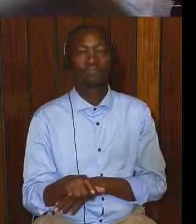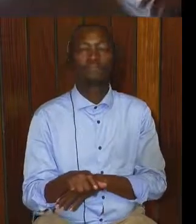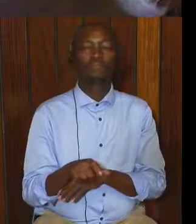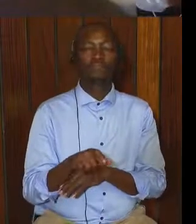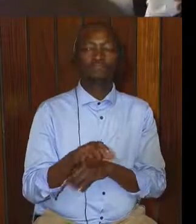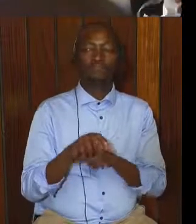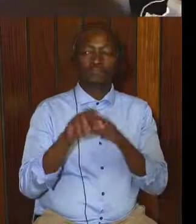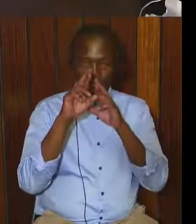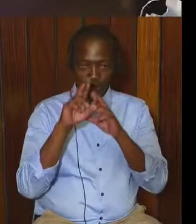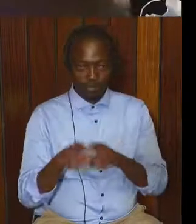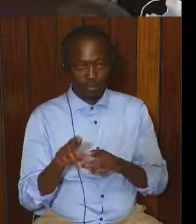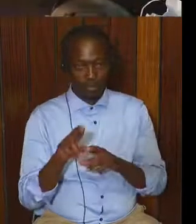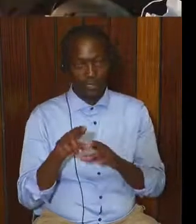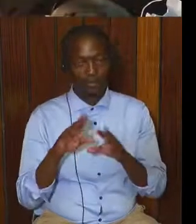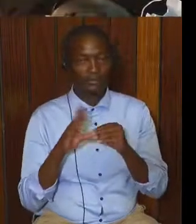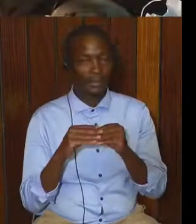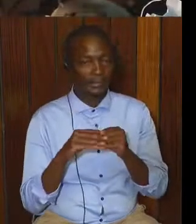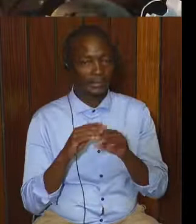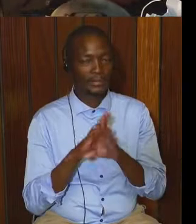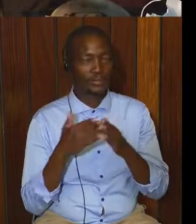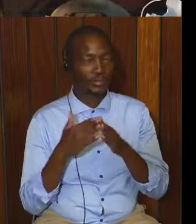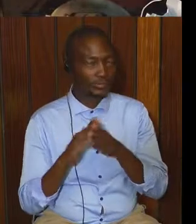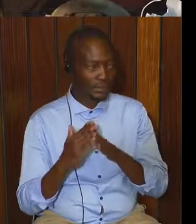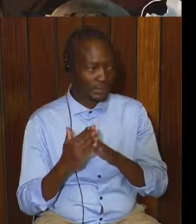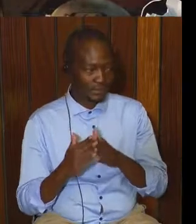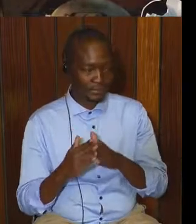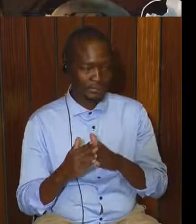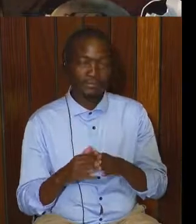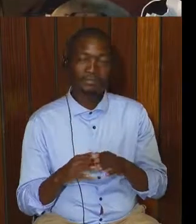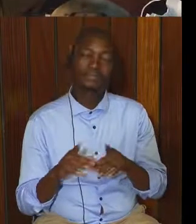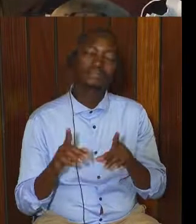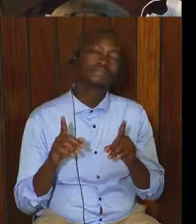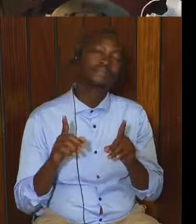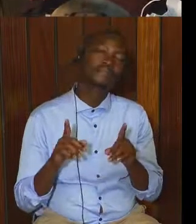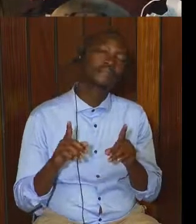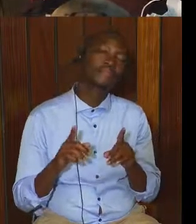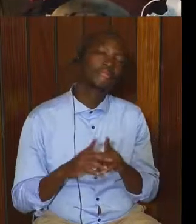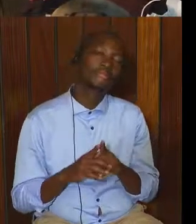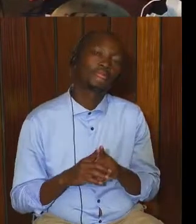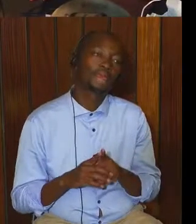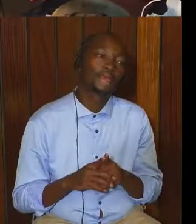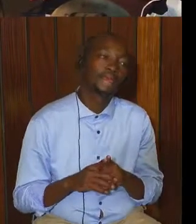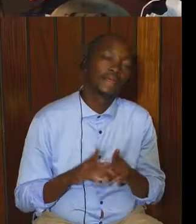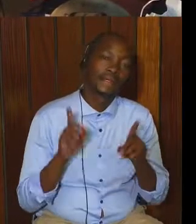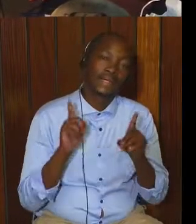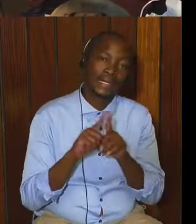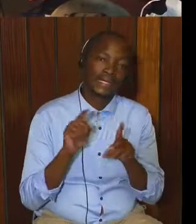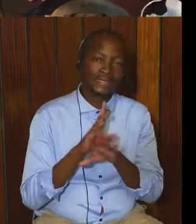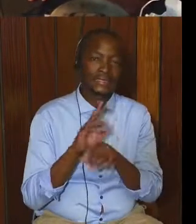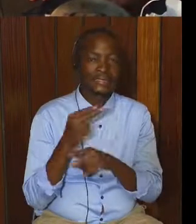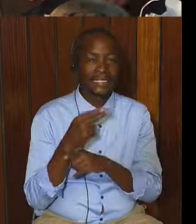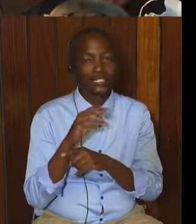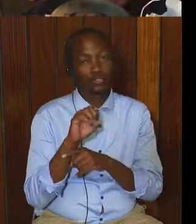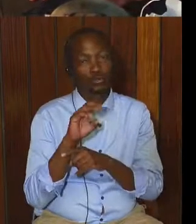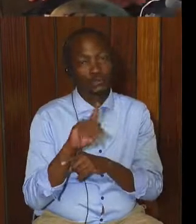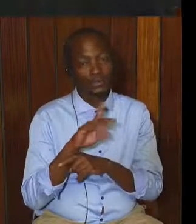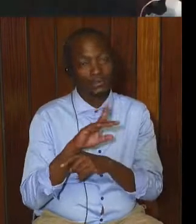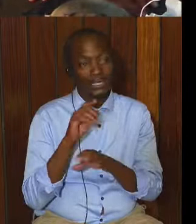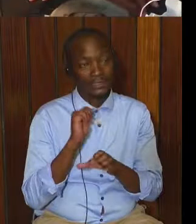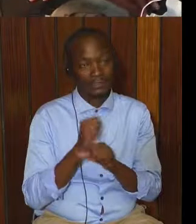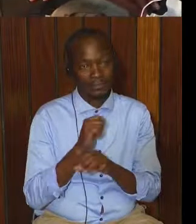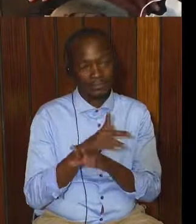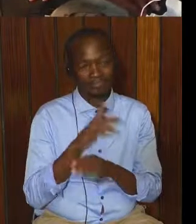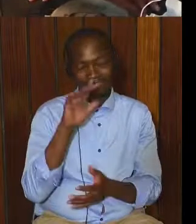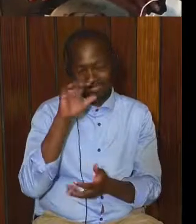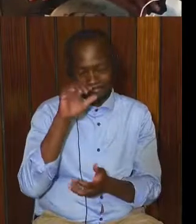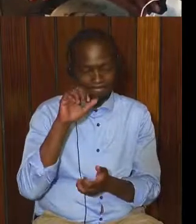honorable members, communities. Yeah, as the HOD has made a summary